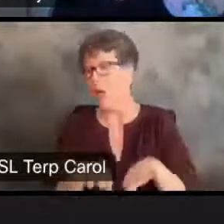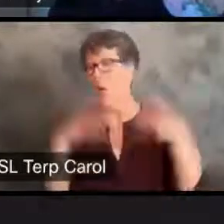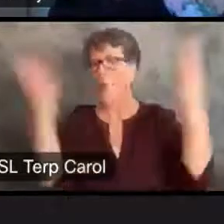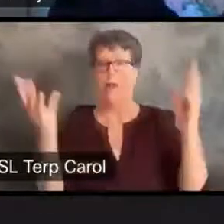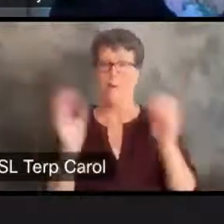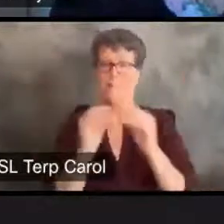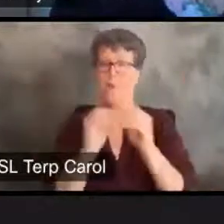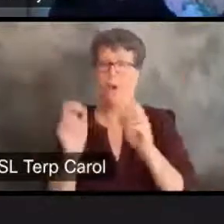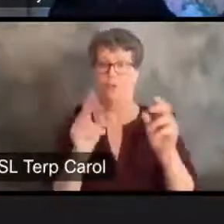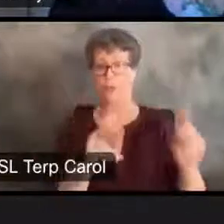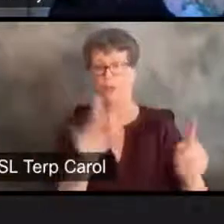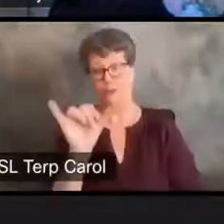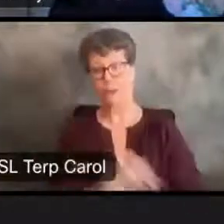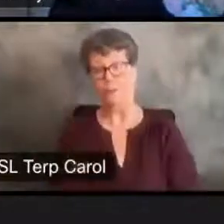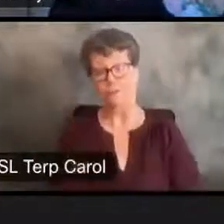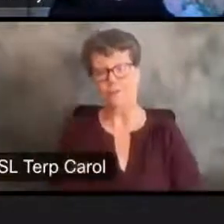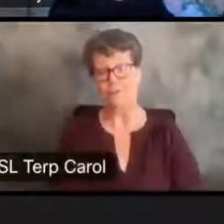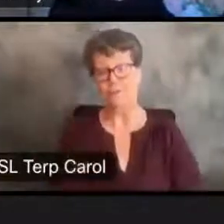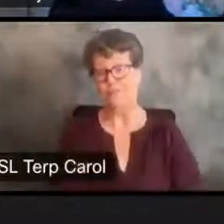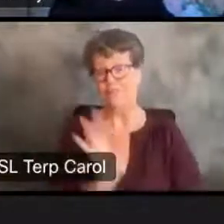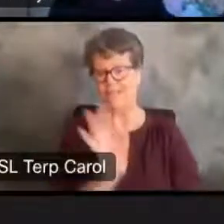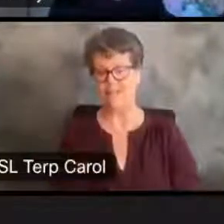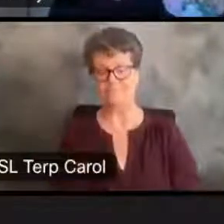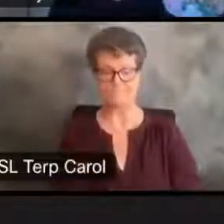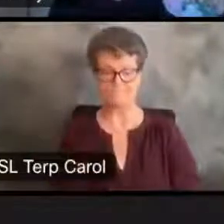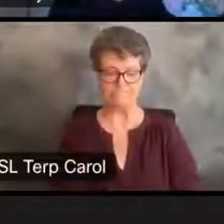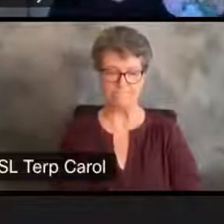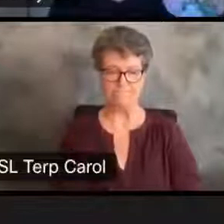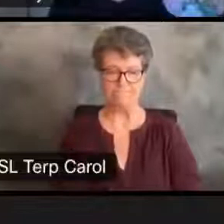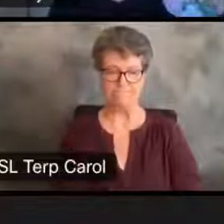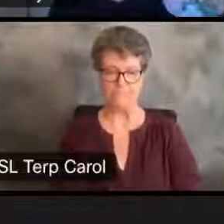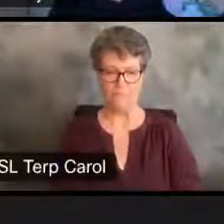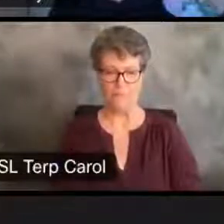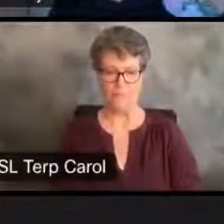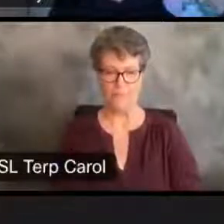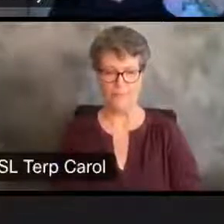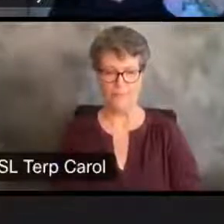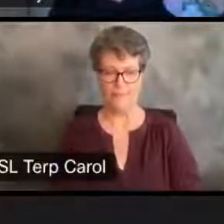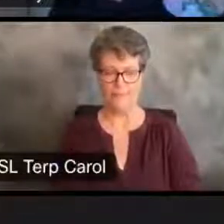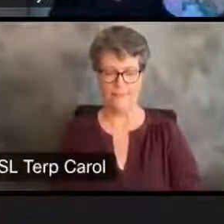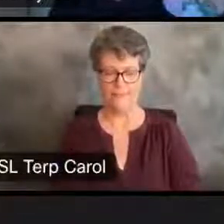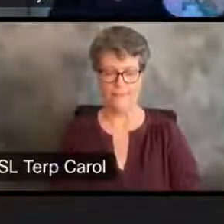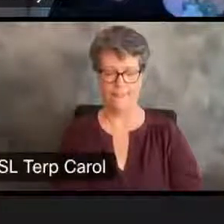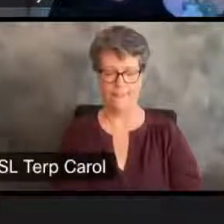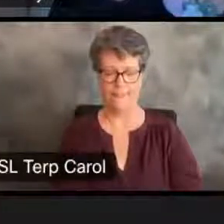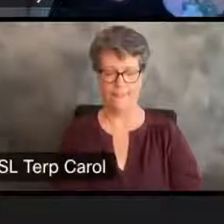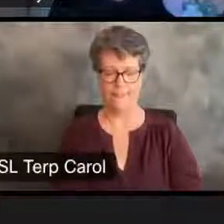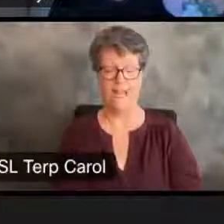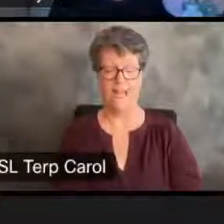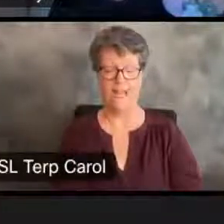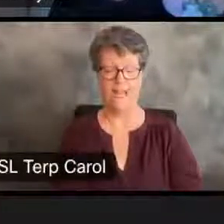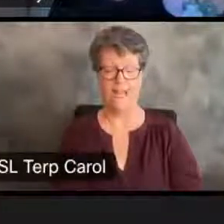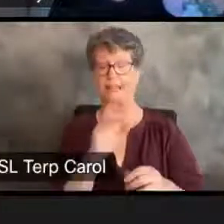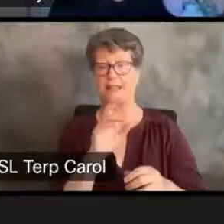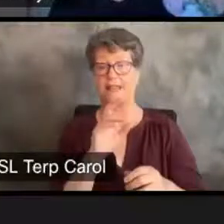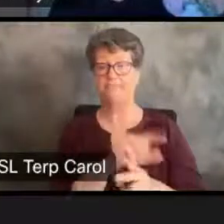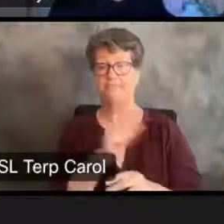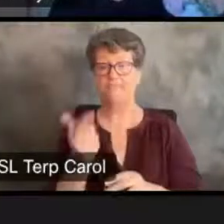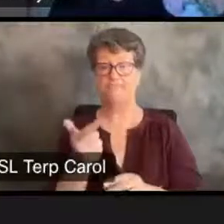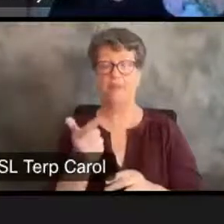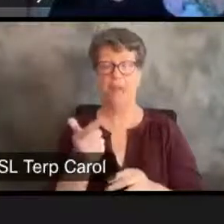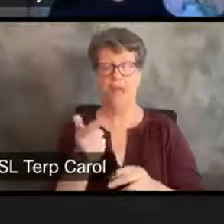just really appreciate the work, Carly, that you've put into this. And it's been, it's certainly a lot of work, but I think a big payoff